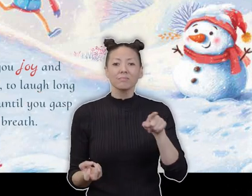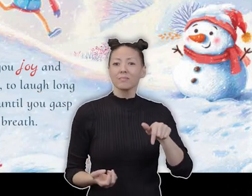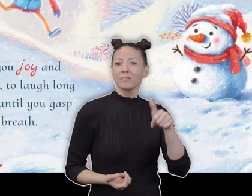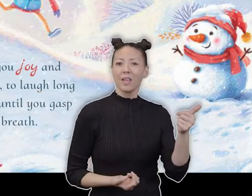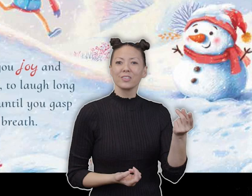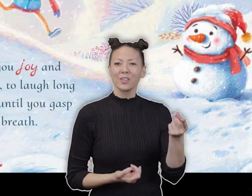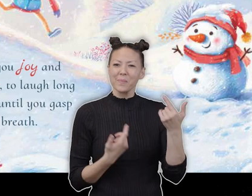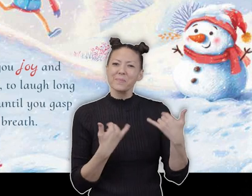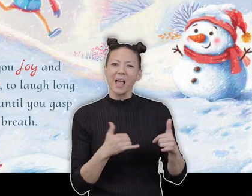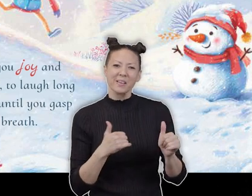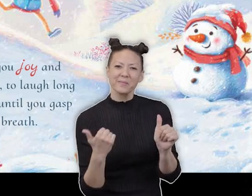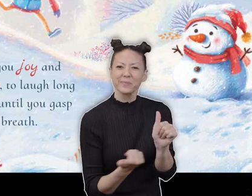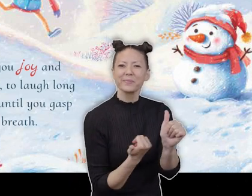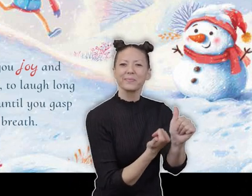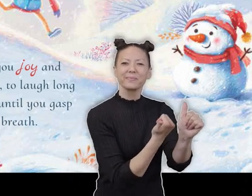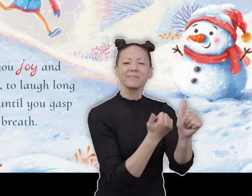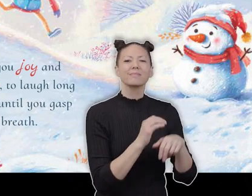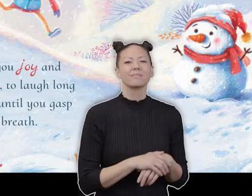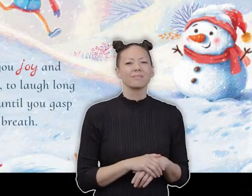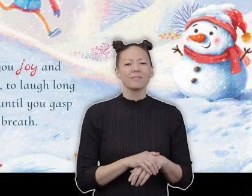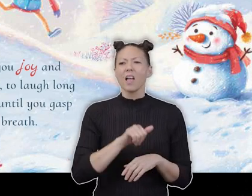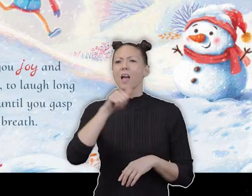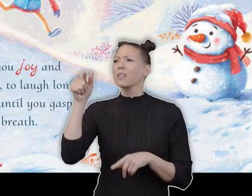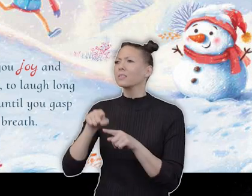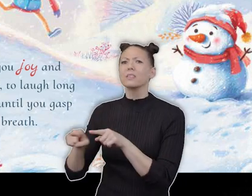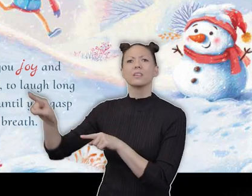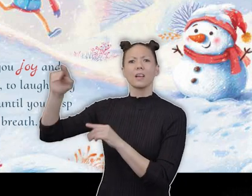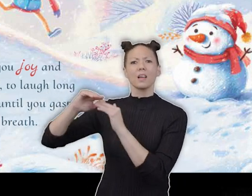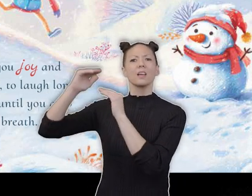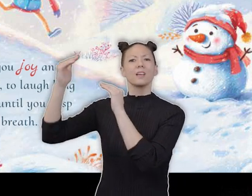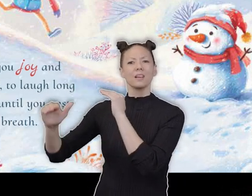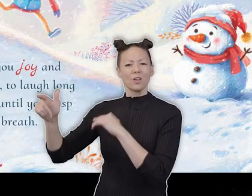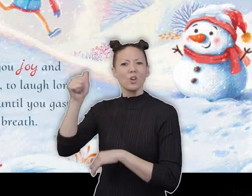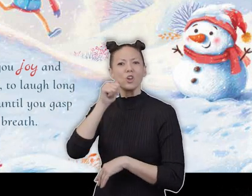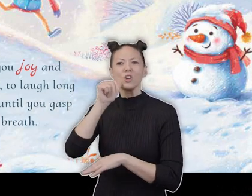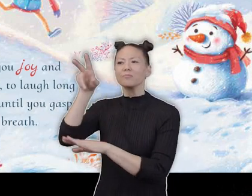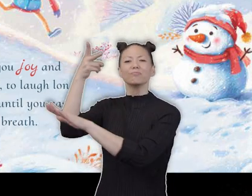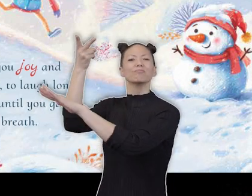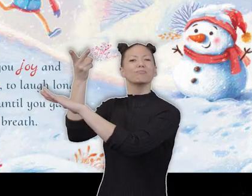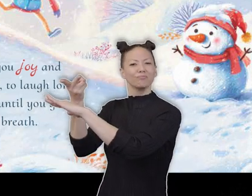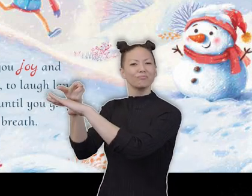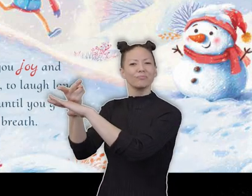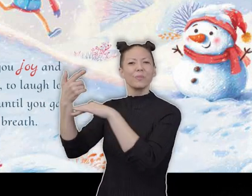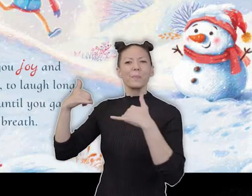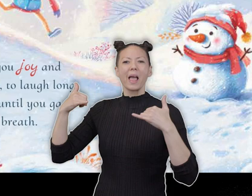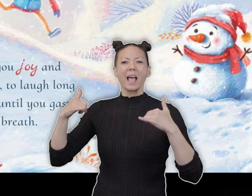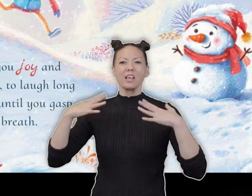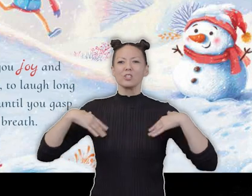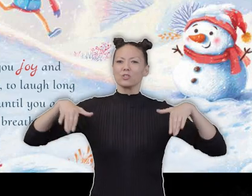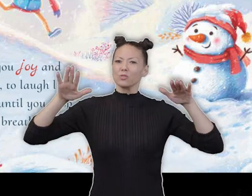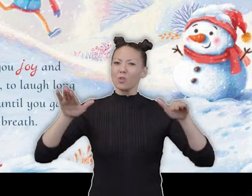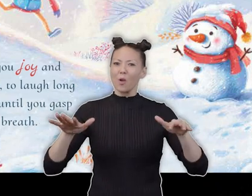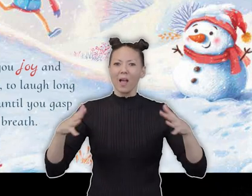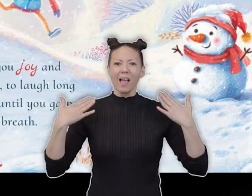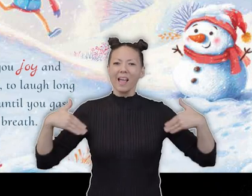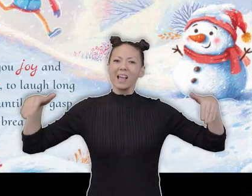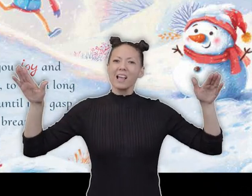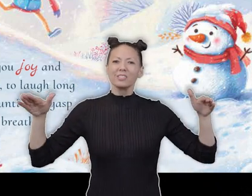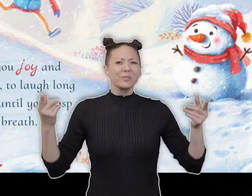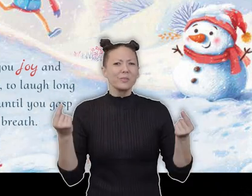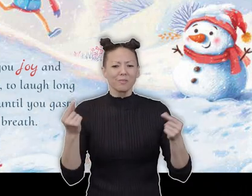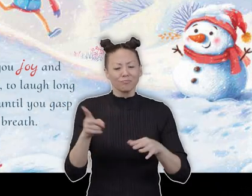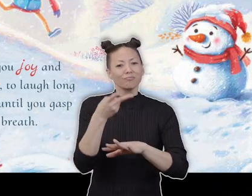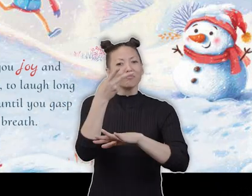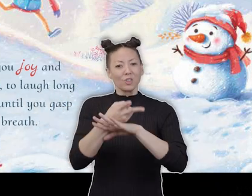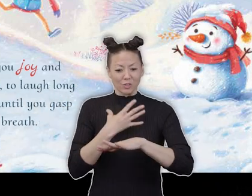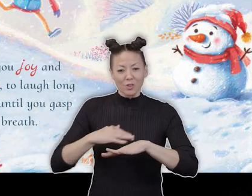another dog, a beagle, runs beside them. On another hill, a girl lies on her back, making snow angels